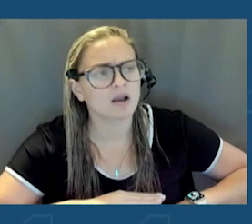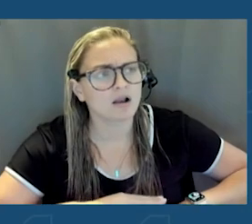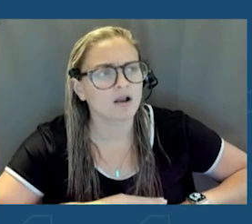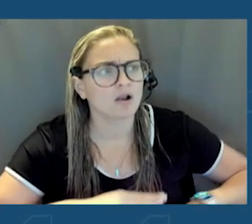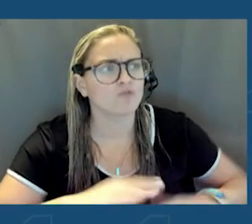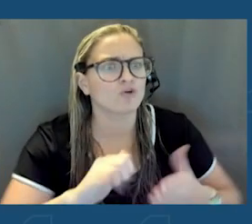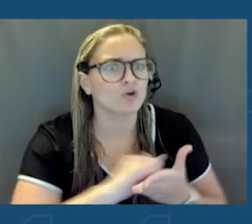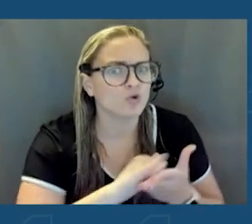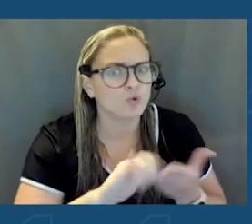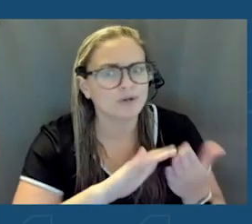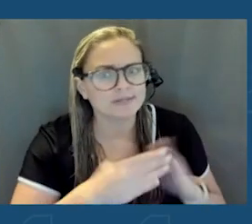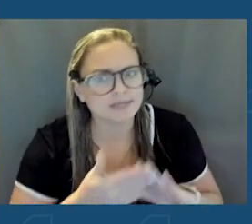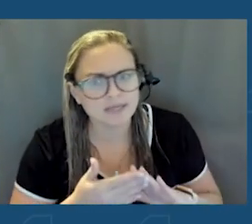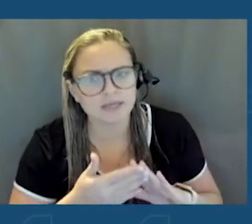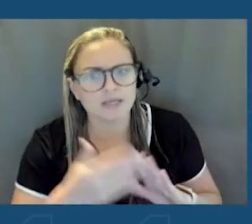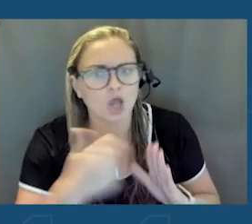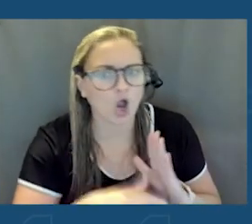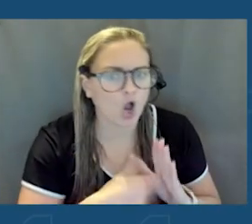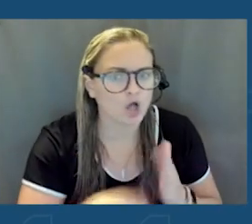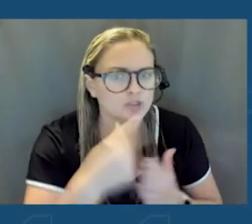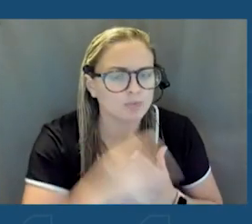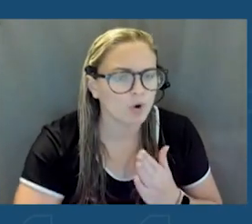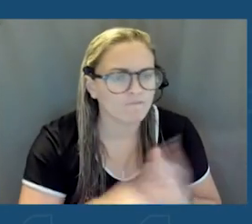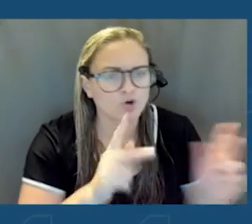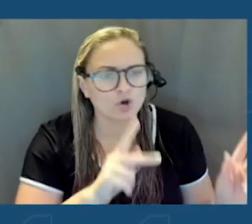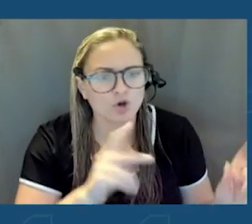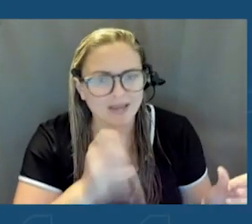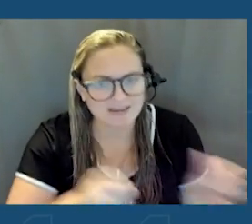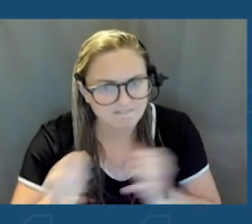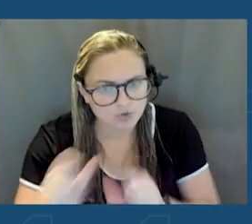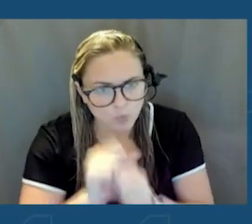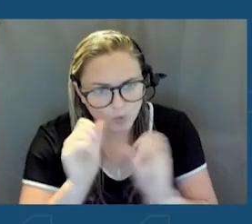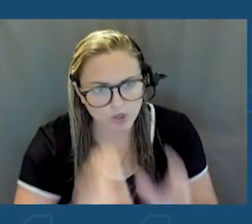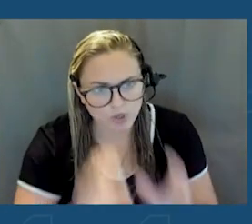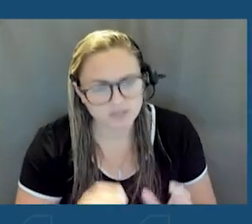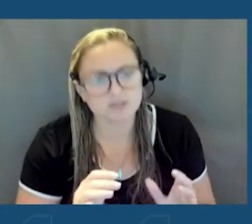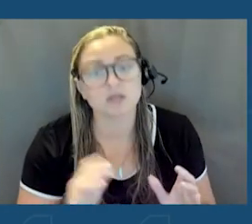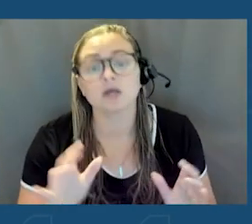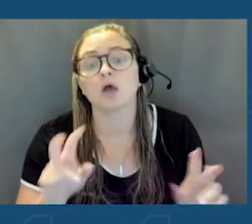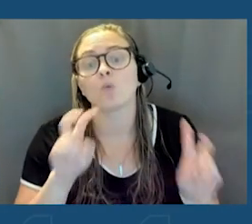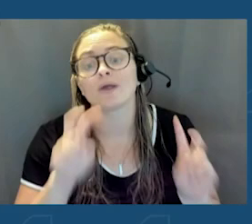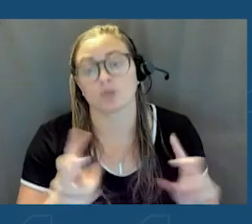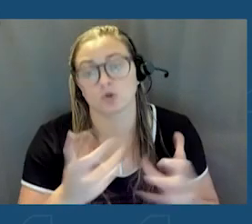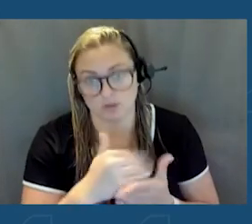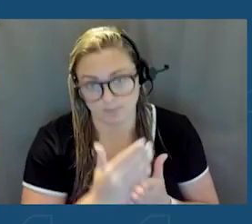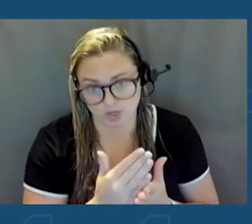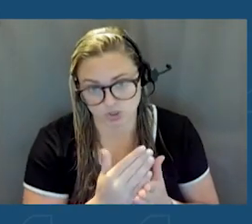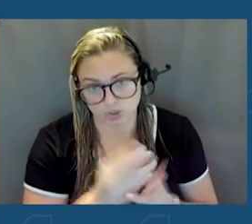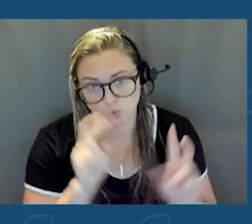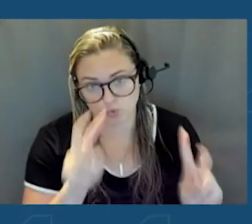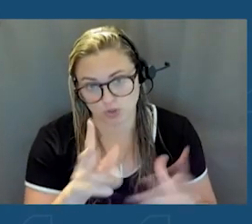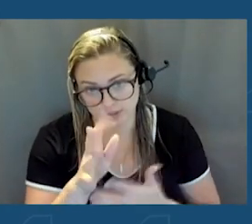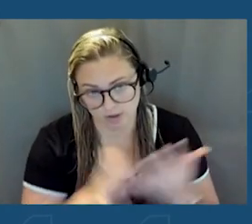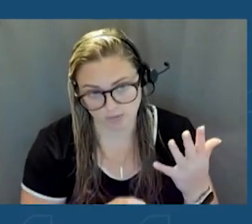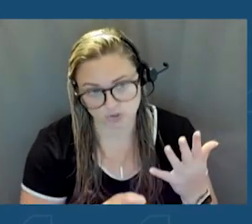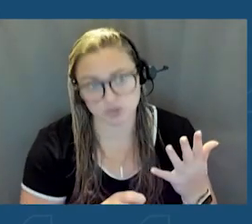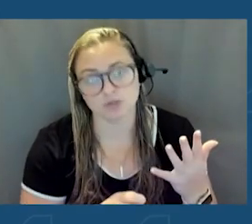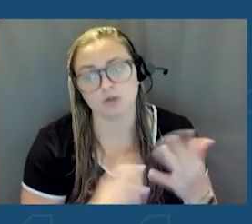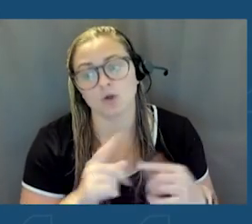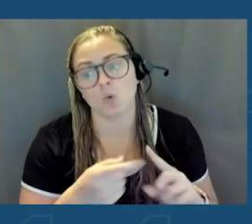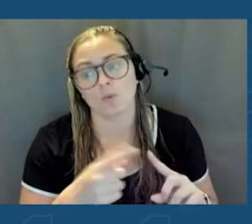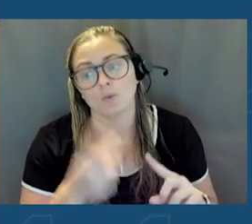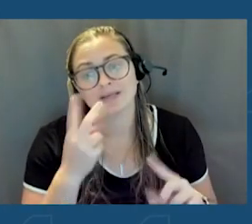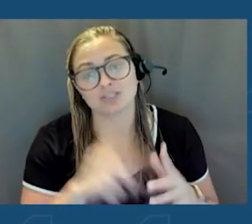City, cost of groceries, things like that for individual New Yorkers? We looked at our budget, we looked at our options. As soon as we started